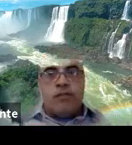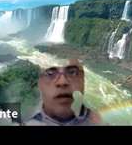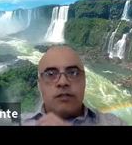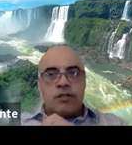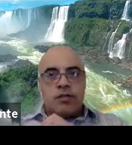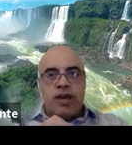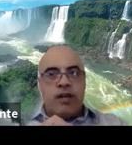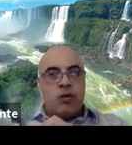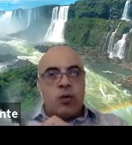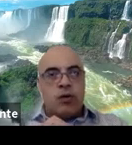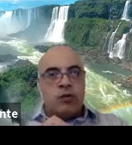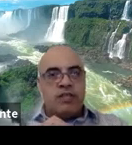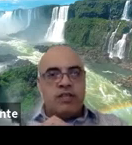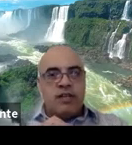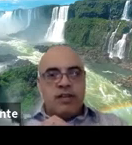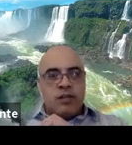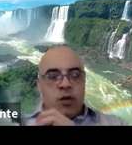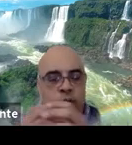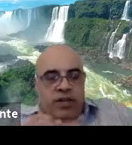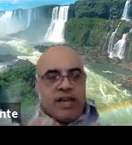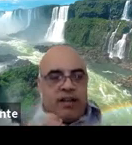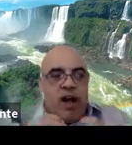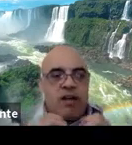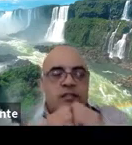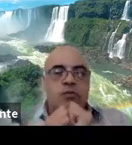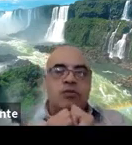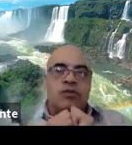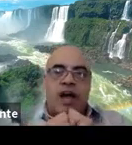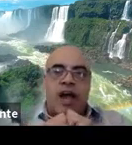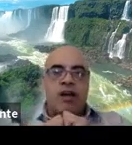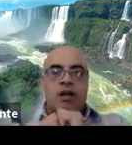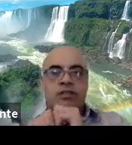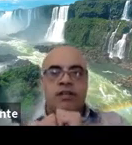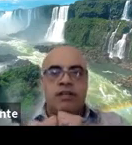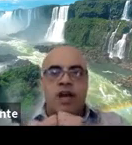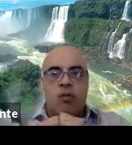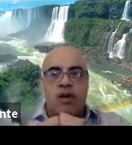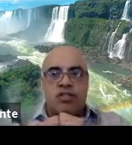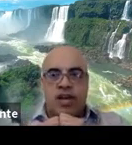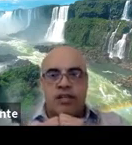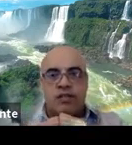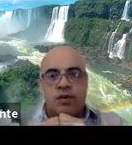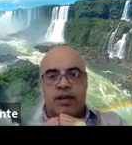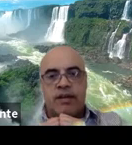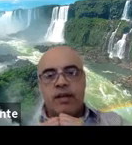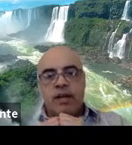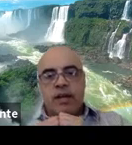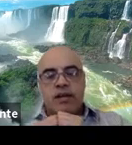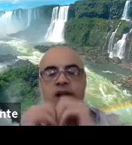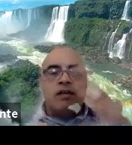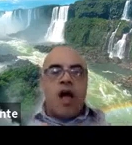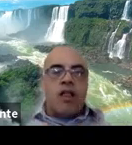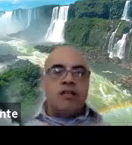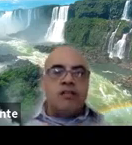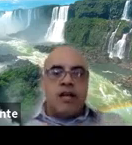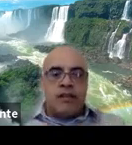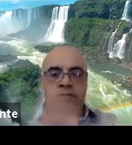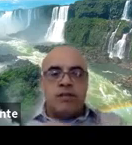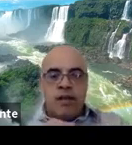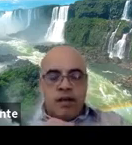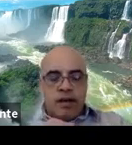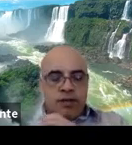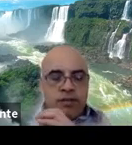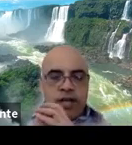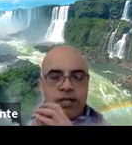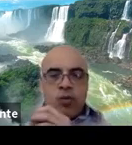front of us on screen, or do we get locked into a certain ideology and not want to change, right? Not acknowledge that